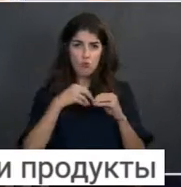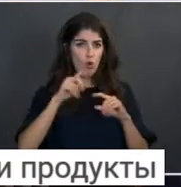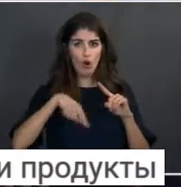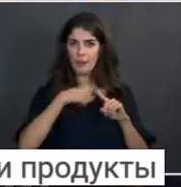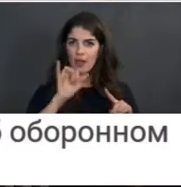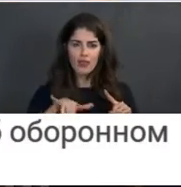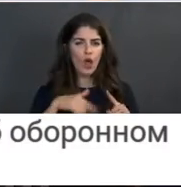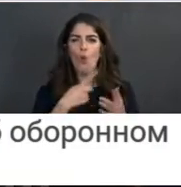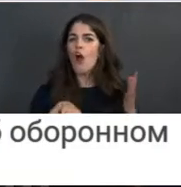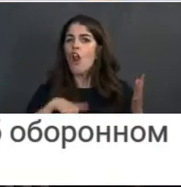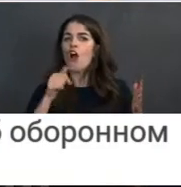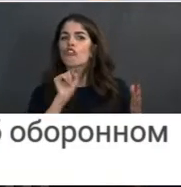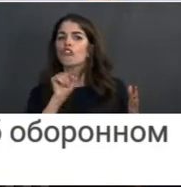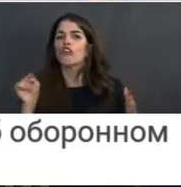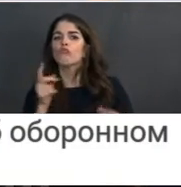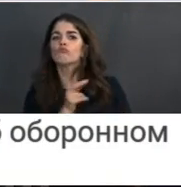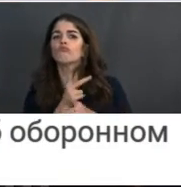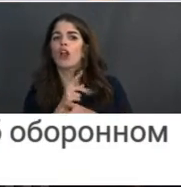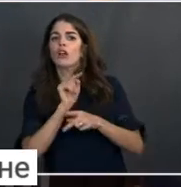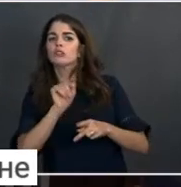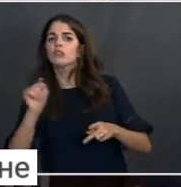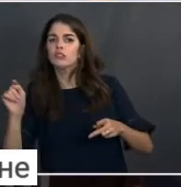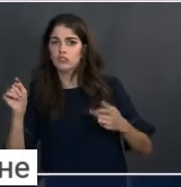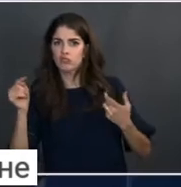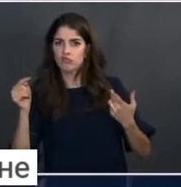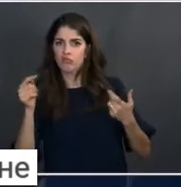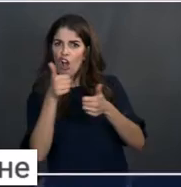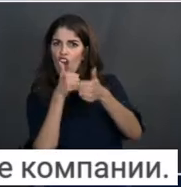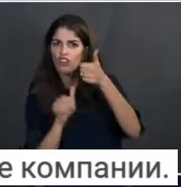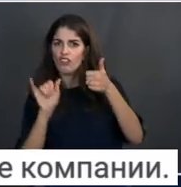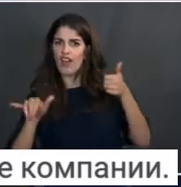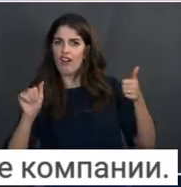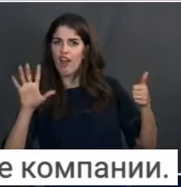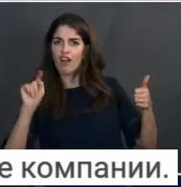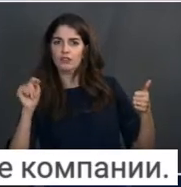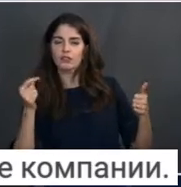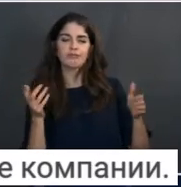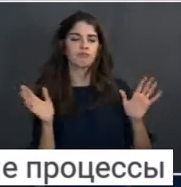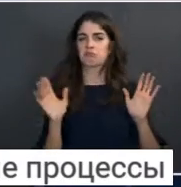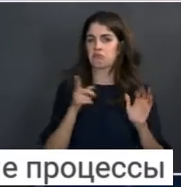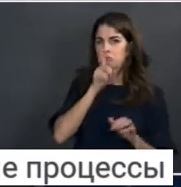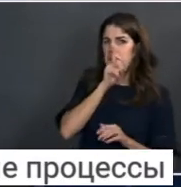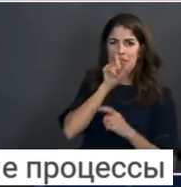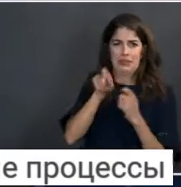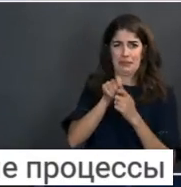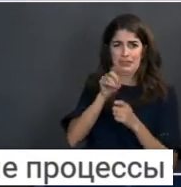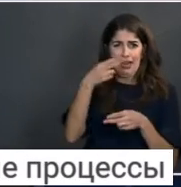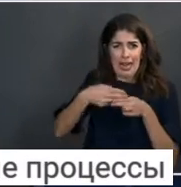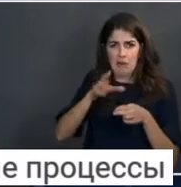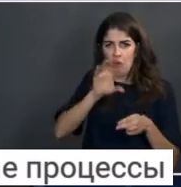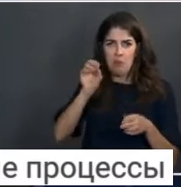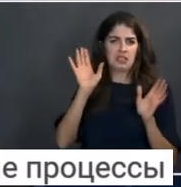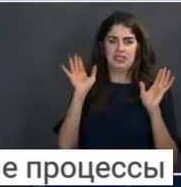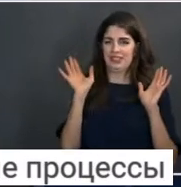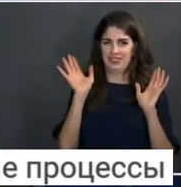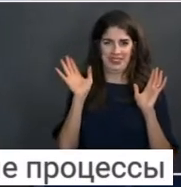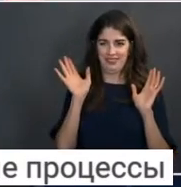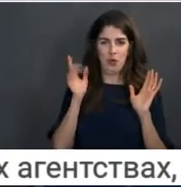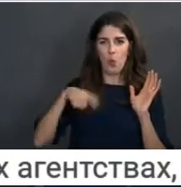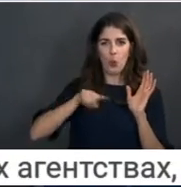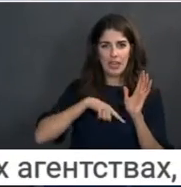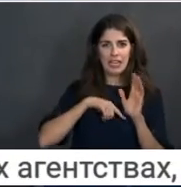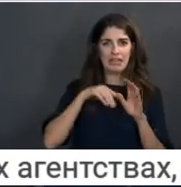companies or products where the Defense Production Act is being used now? Well, we're not going to get into specific companies. Obviously, there are procurement processes here, but